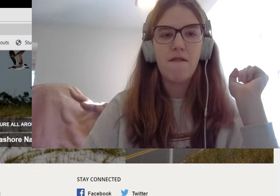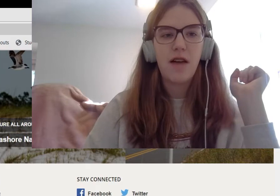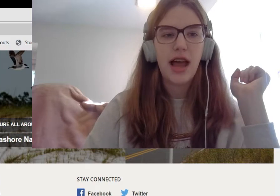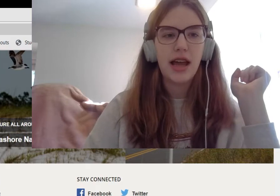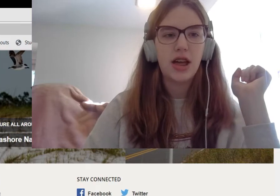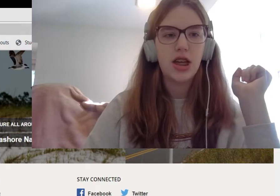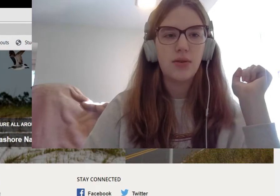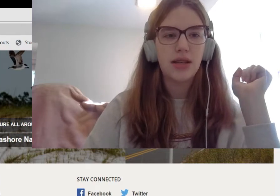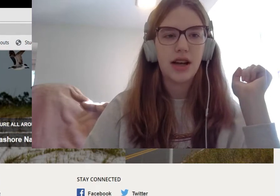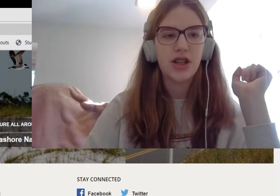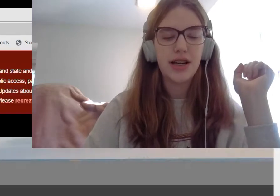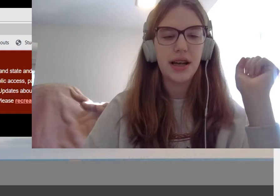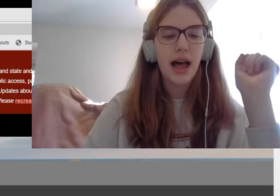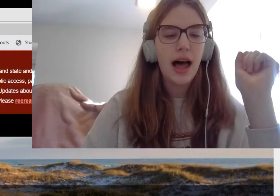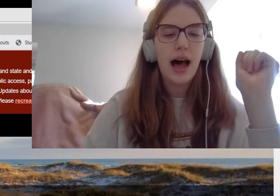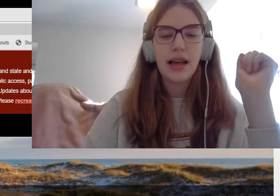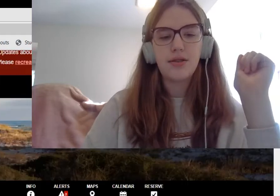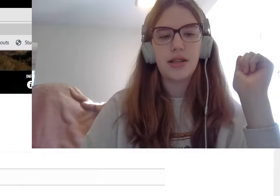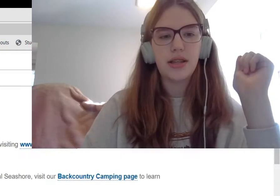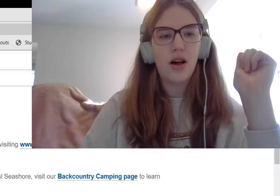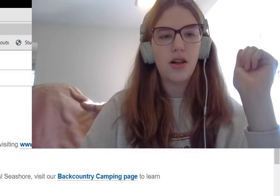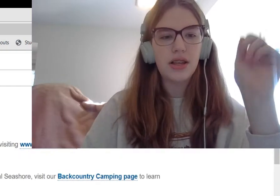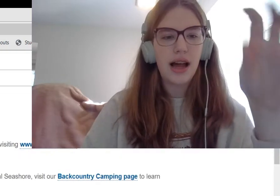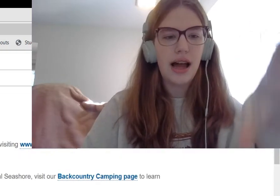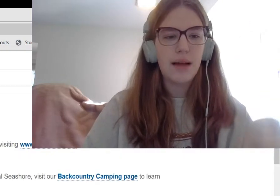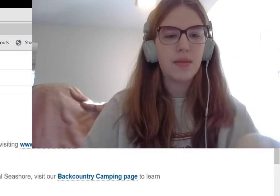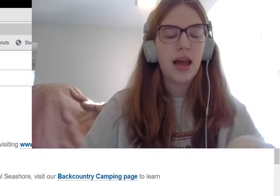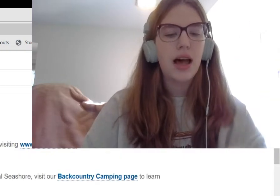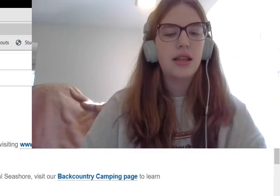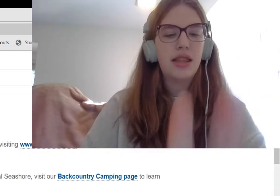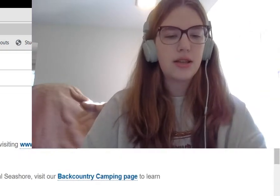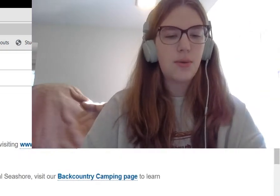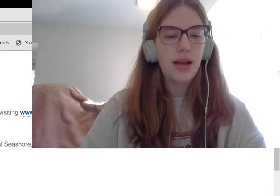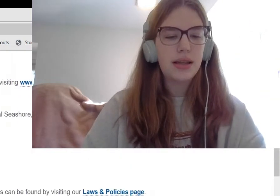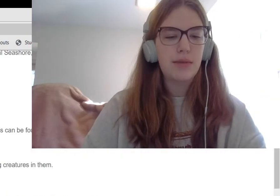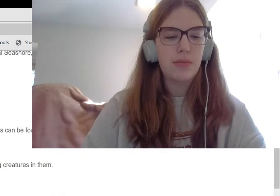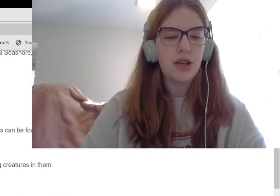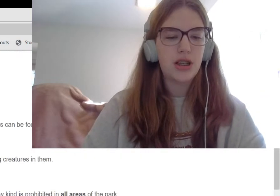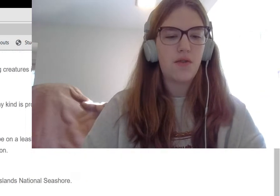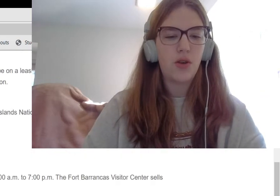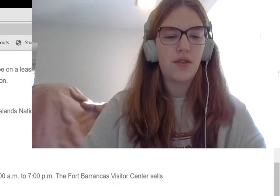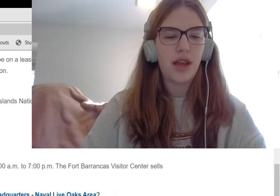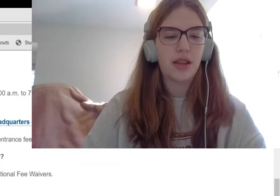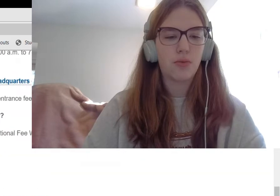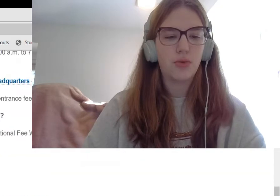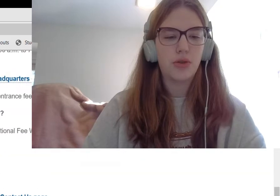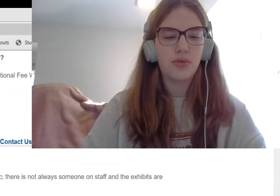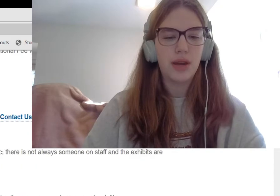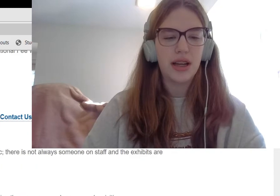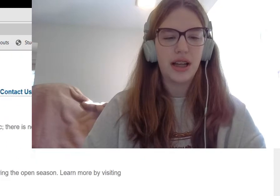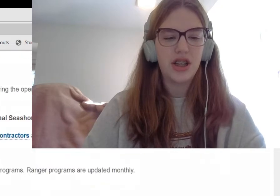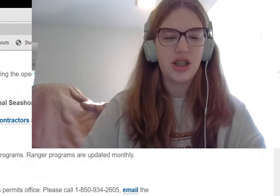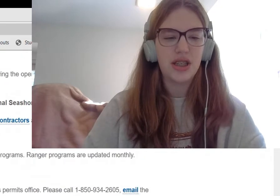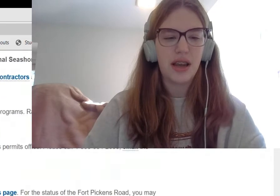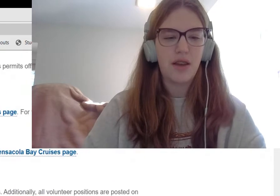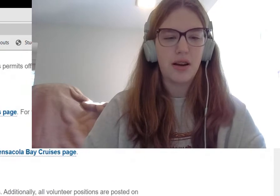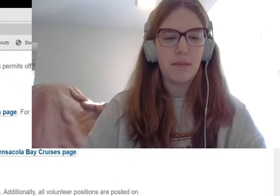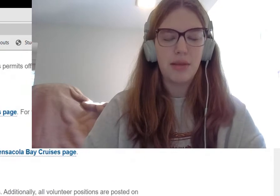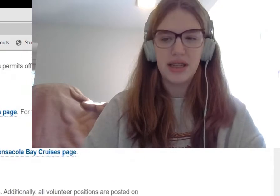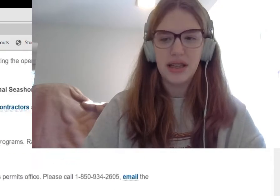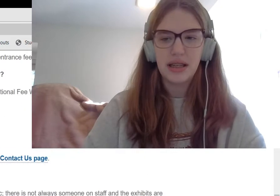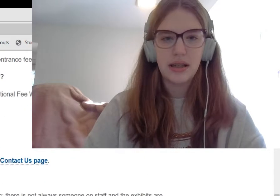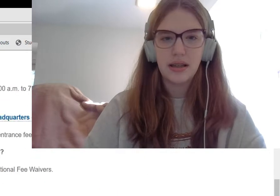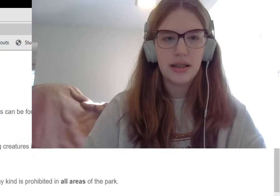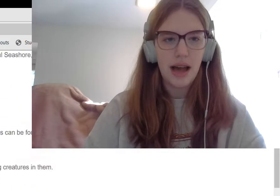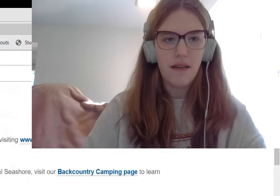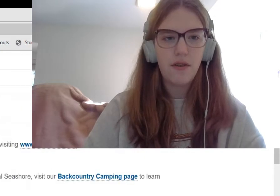the FAQ section. I use this all the time. This one seems to be just full of like the rules and regulations, like very